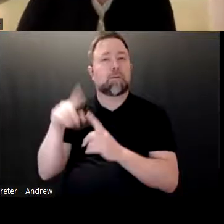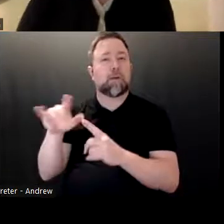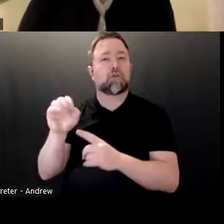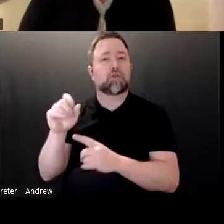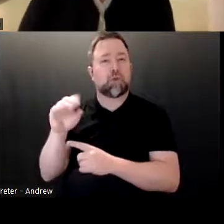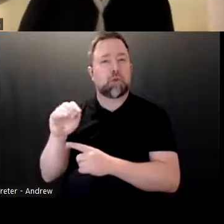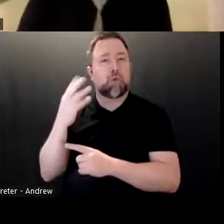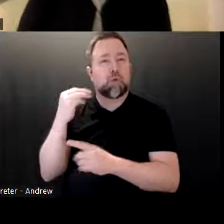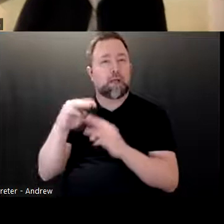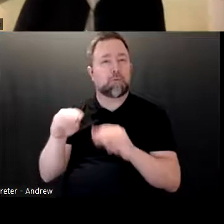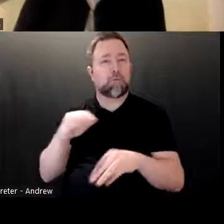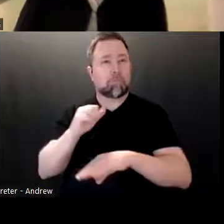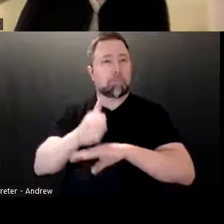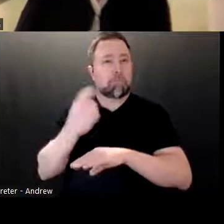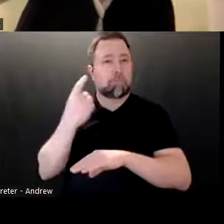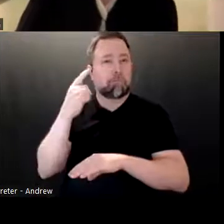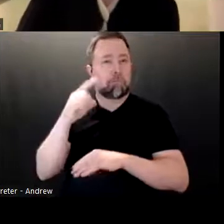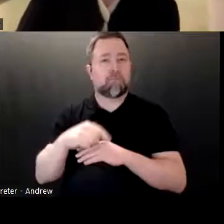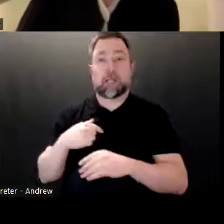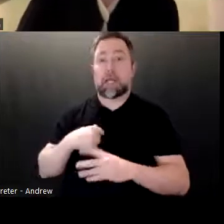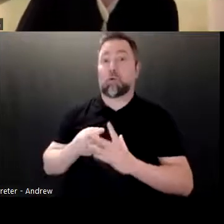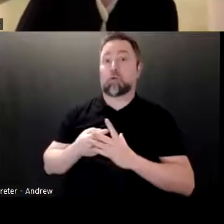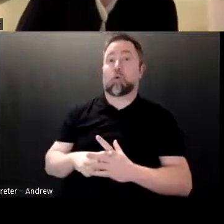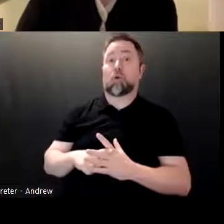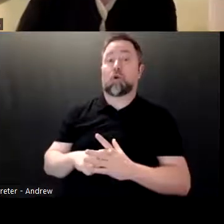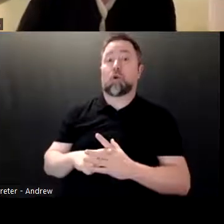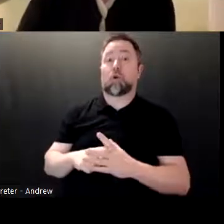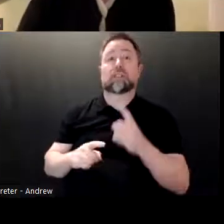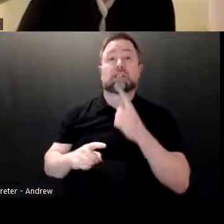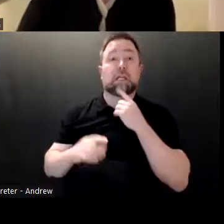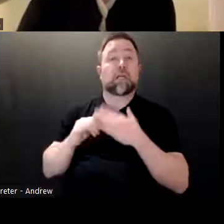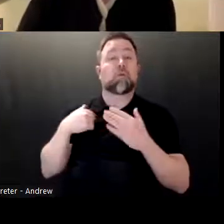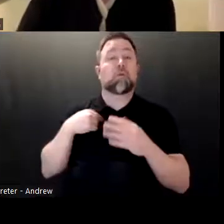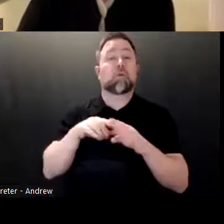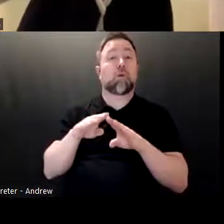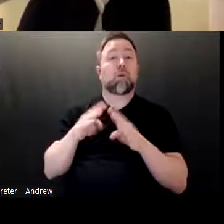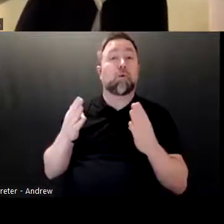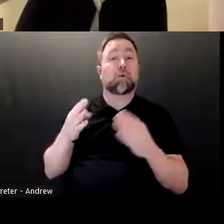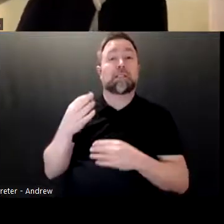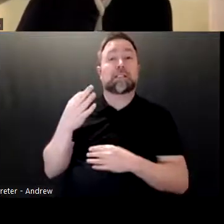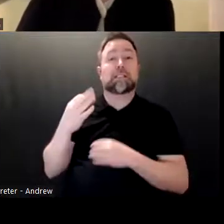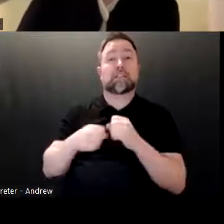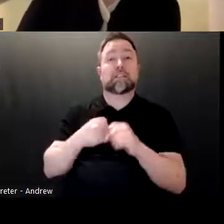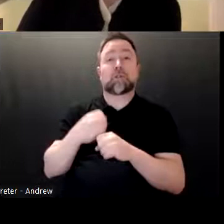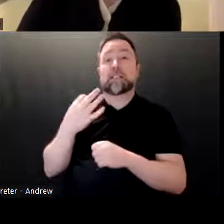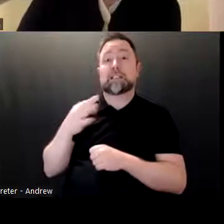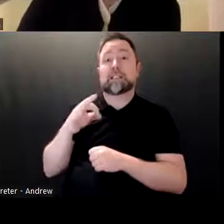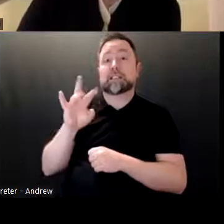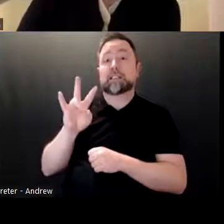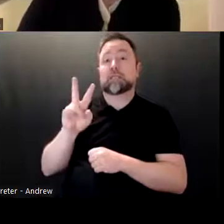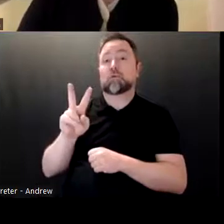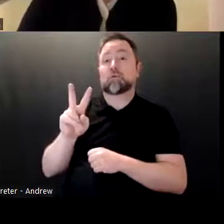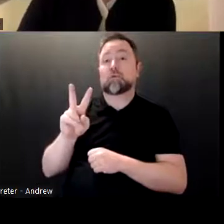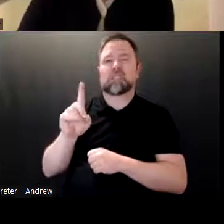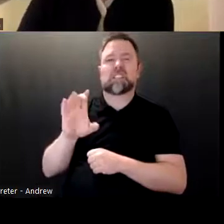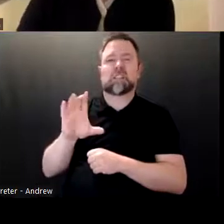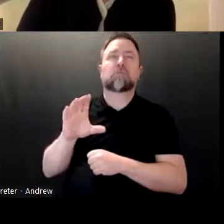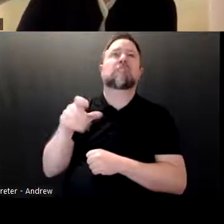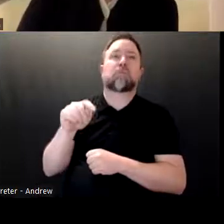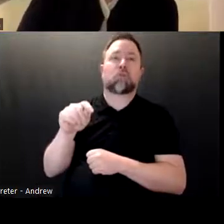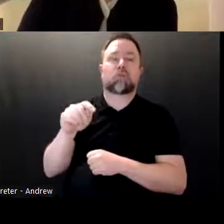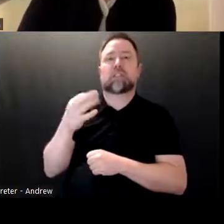museum is here. I'll just start by saying we opened in 1972, in fact, in September of